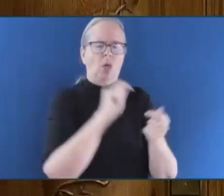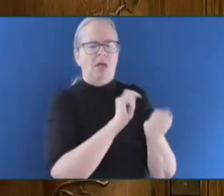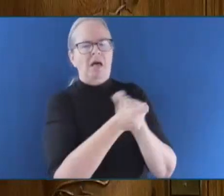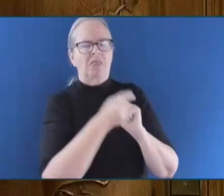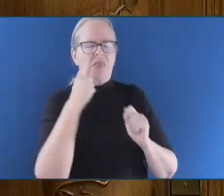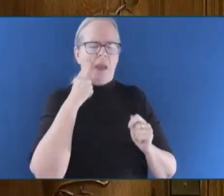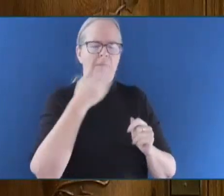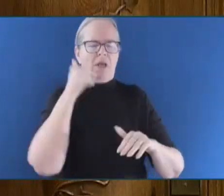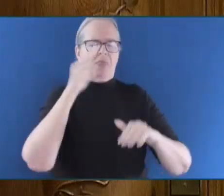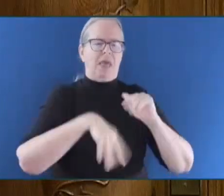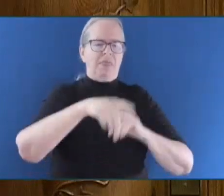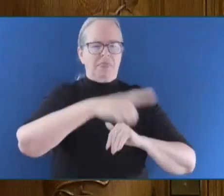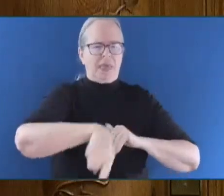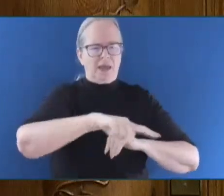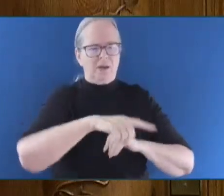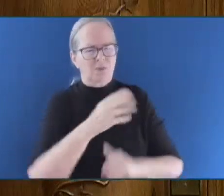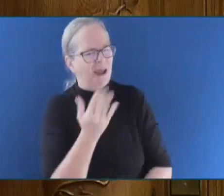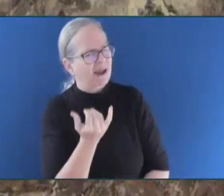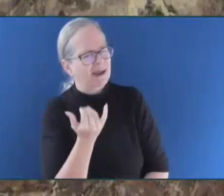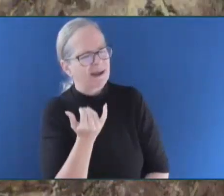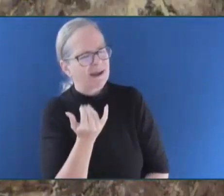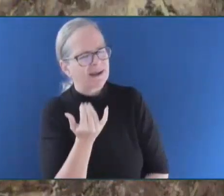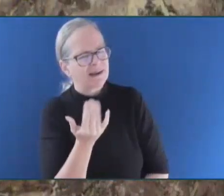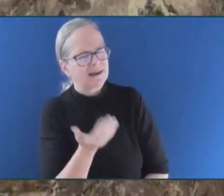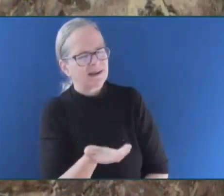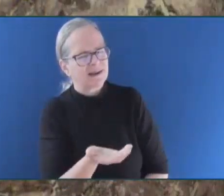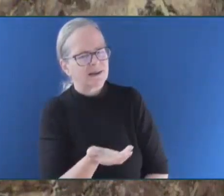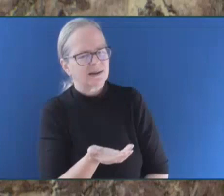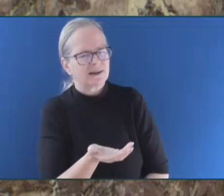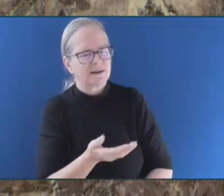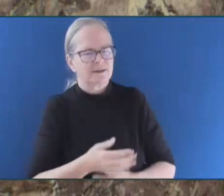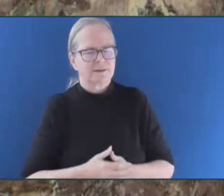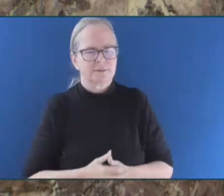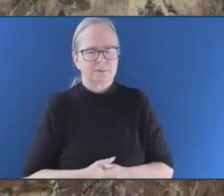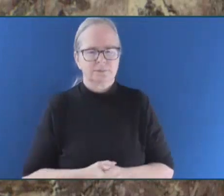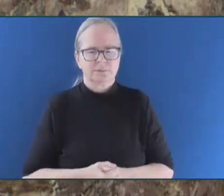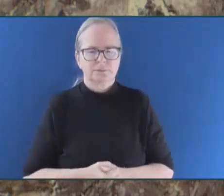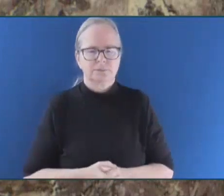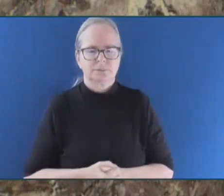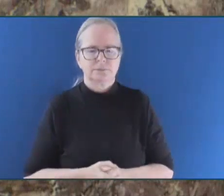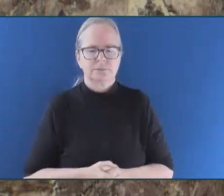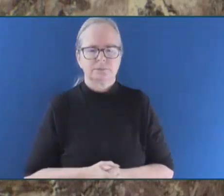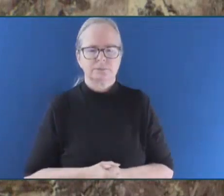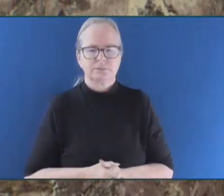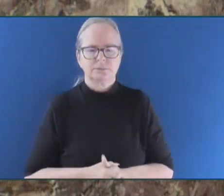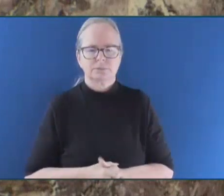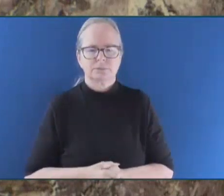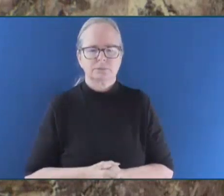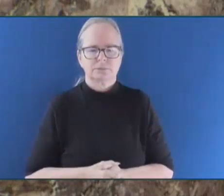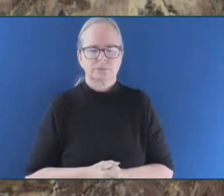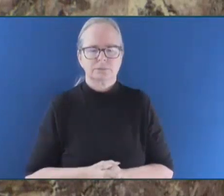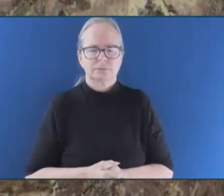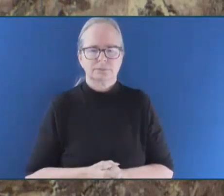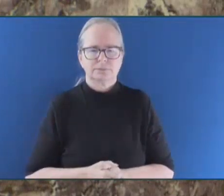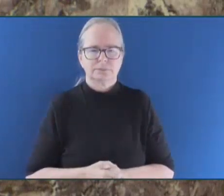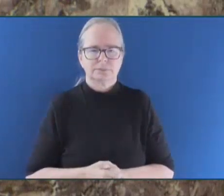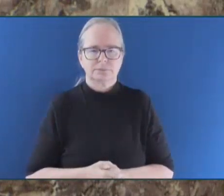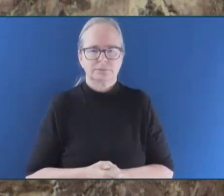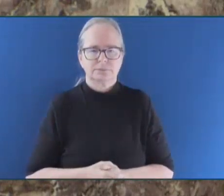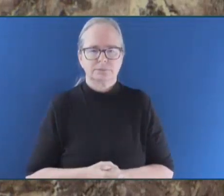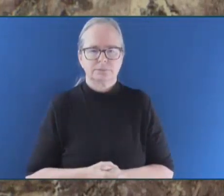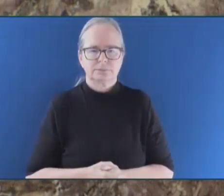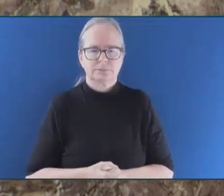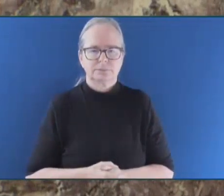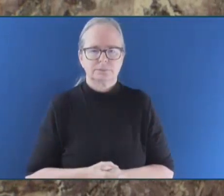Solicitor General. Thank you, Honourable Speaker. This has been, since the very